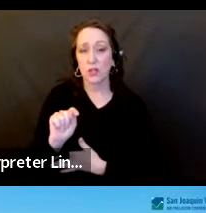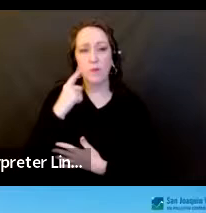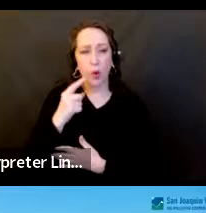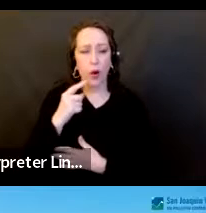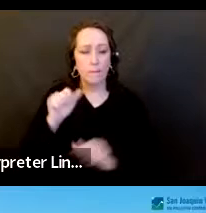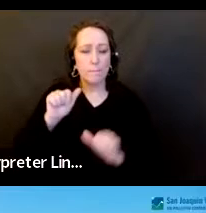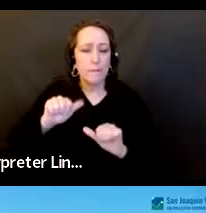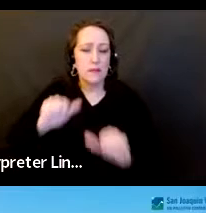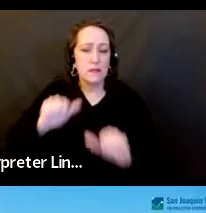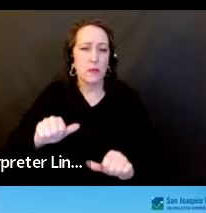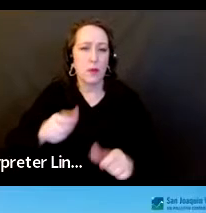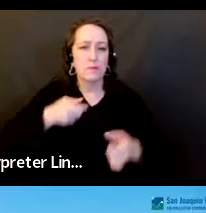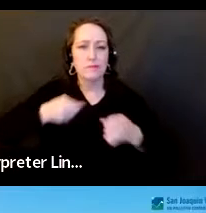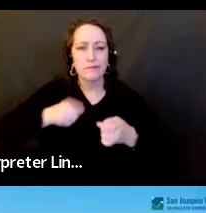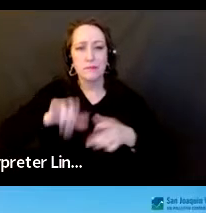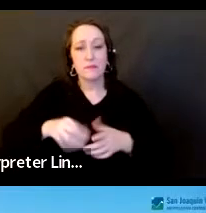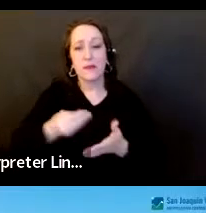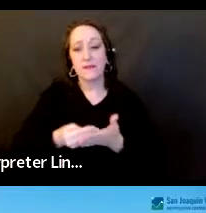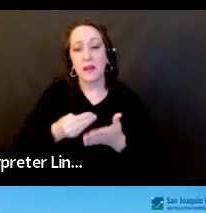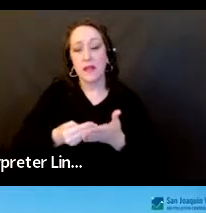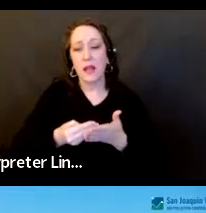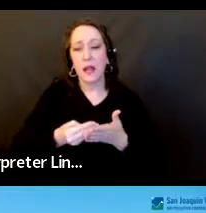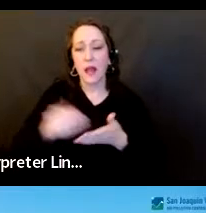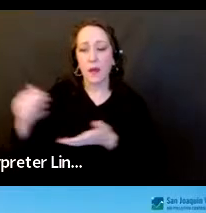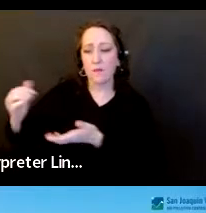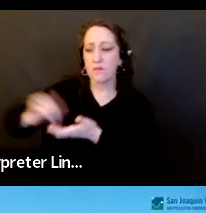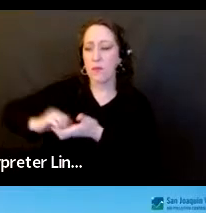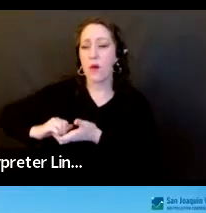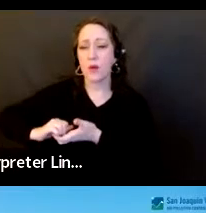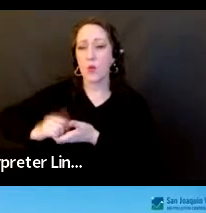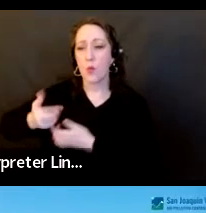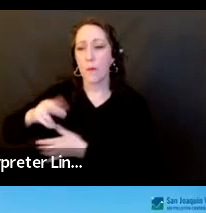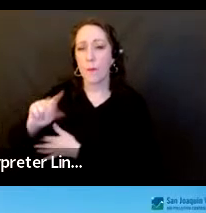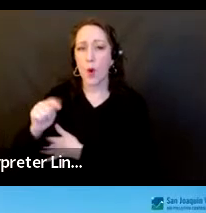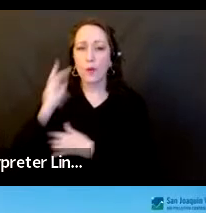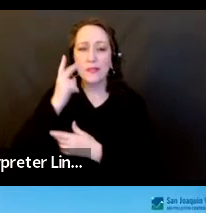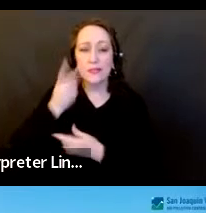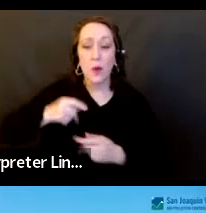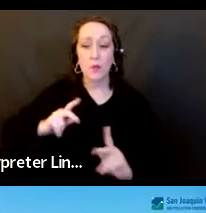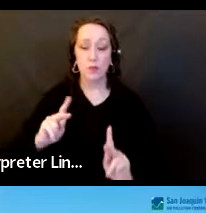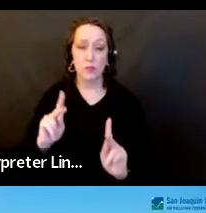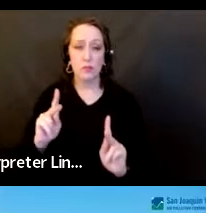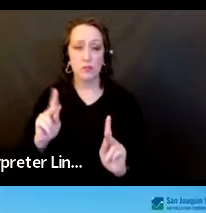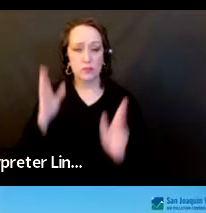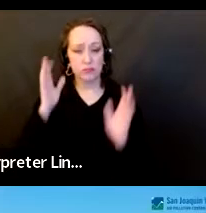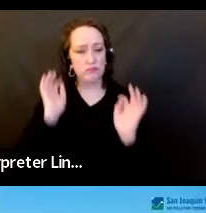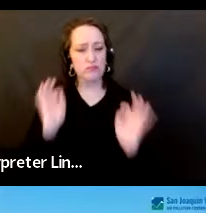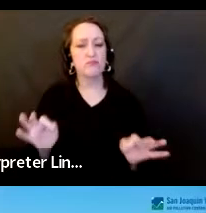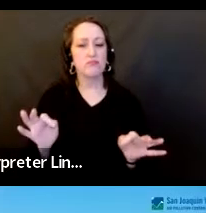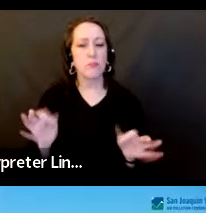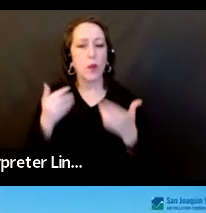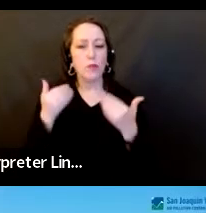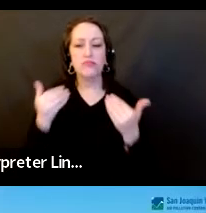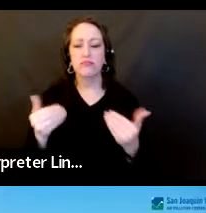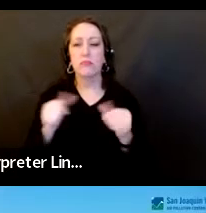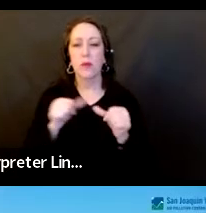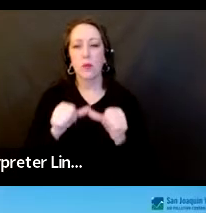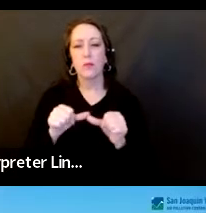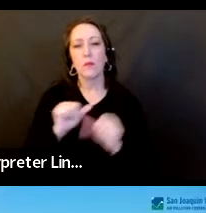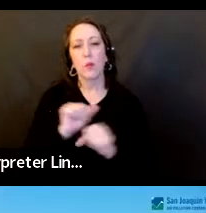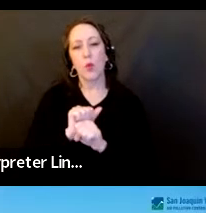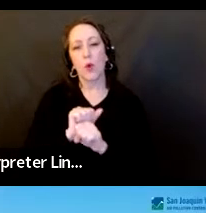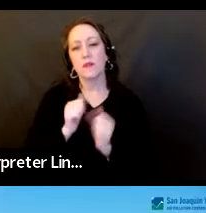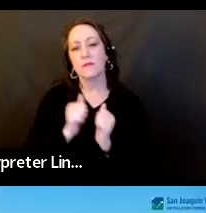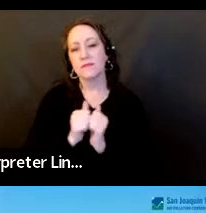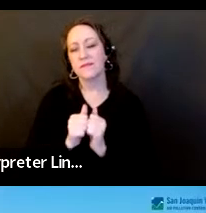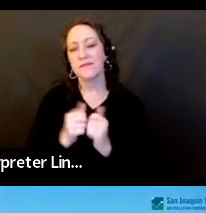potentially leverage that funding and kind of partner with the port where we see opportunities. And so we definitely, Jeff, want to continue to work with you